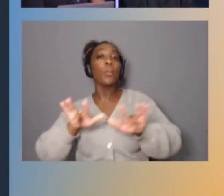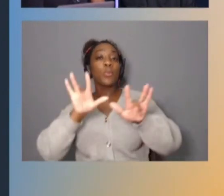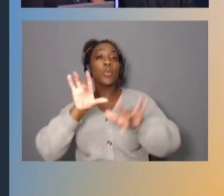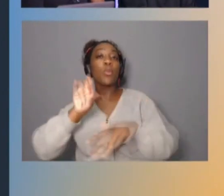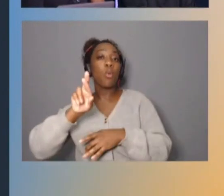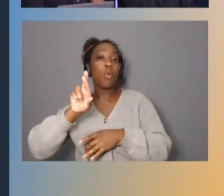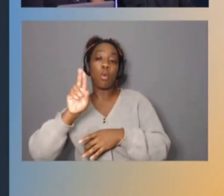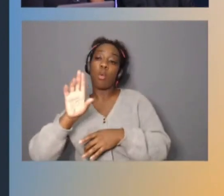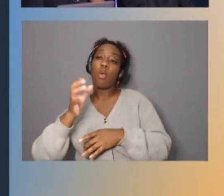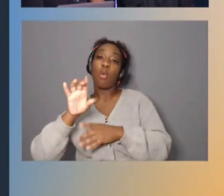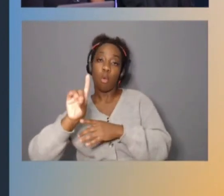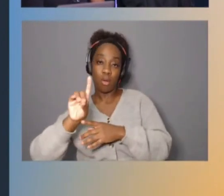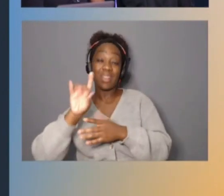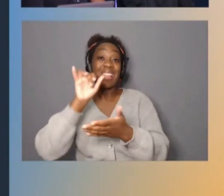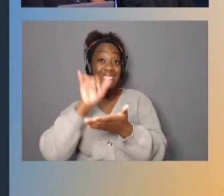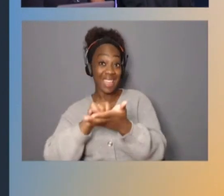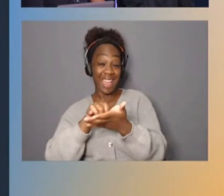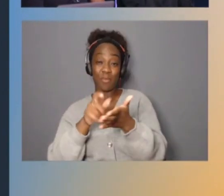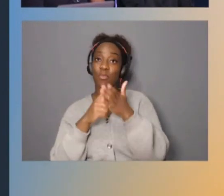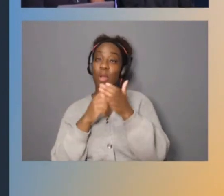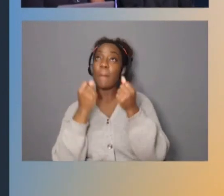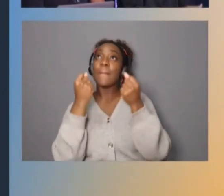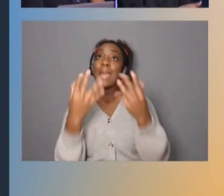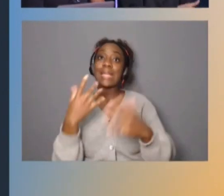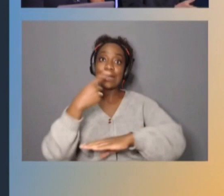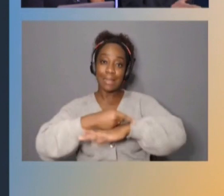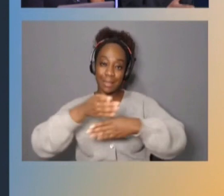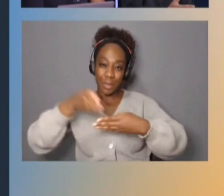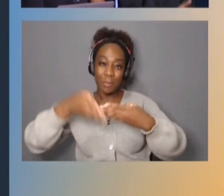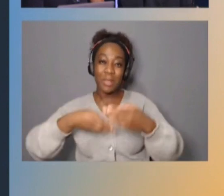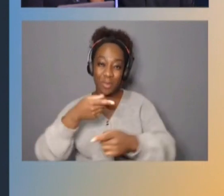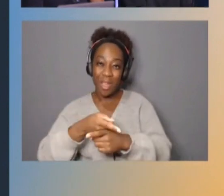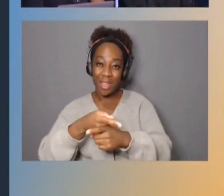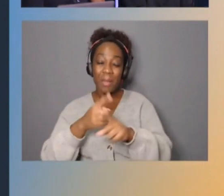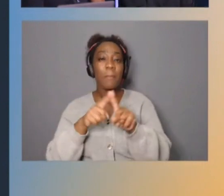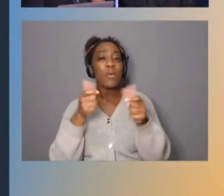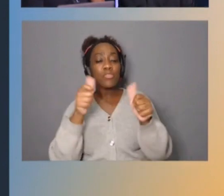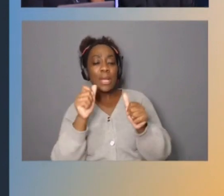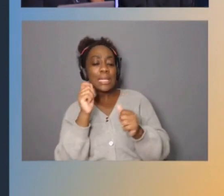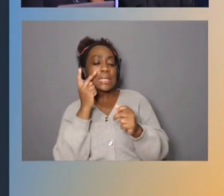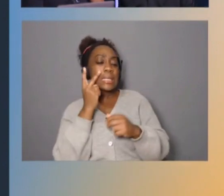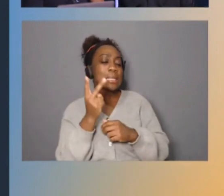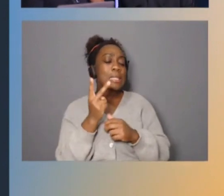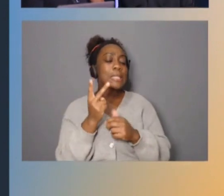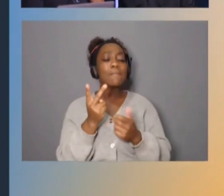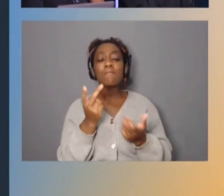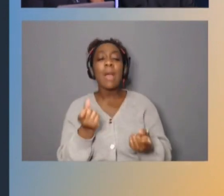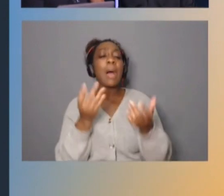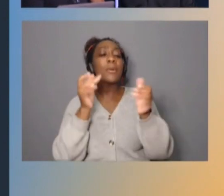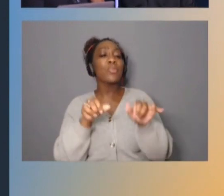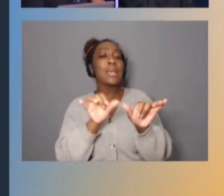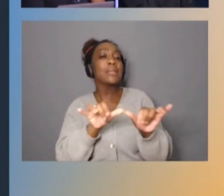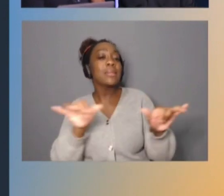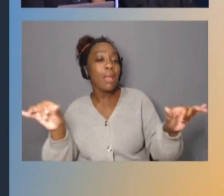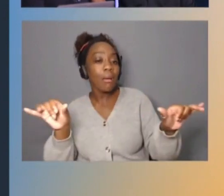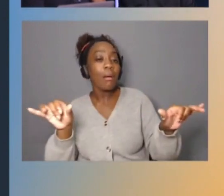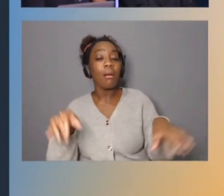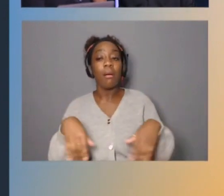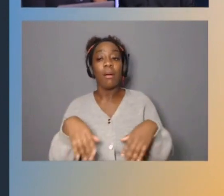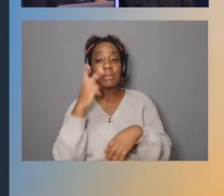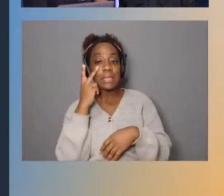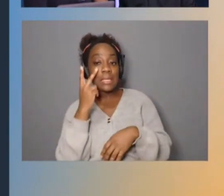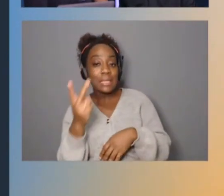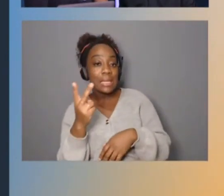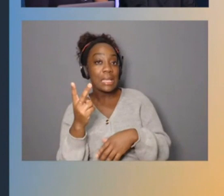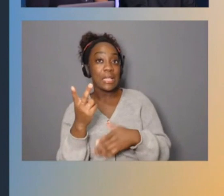to complete, right? And then we tried to see how further up can we scale this compute cluster to essentially see how